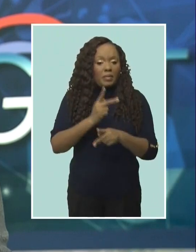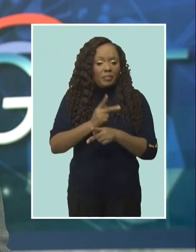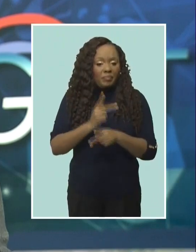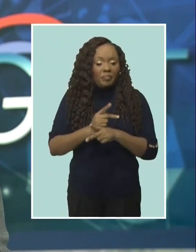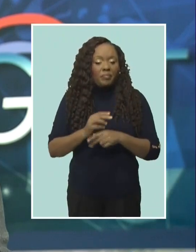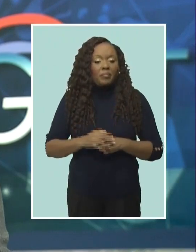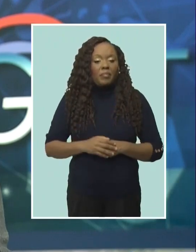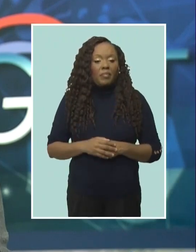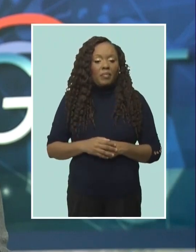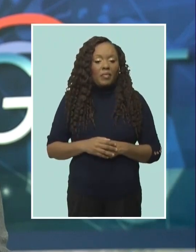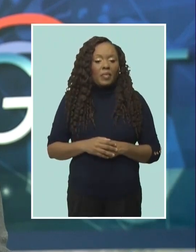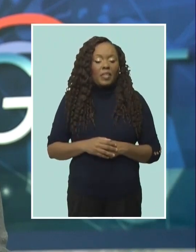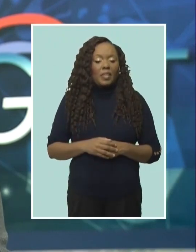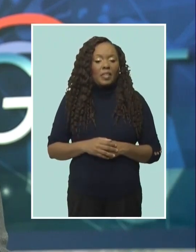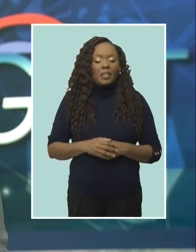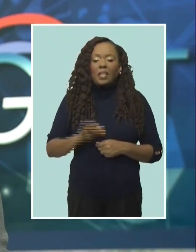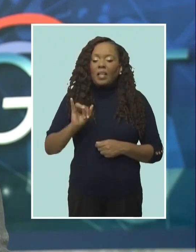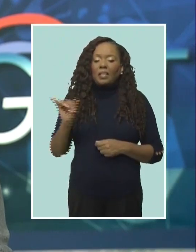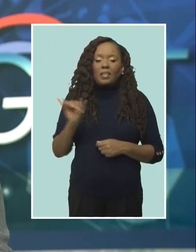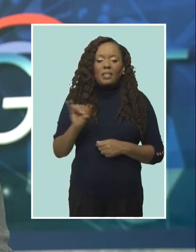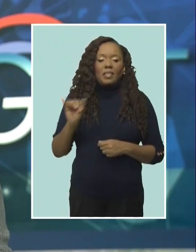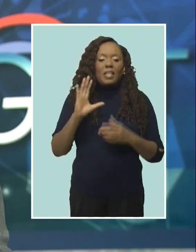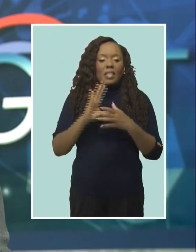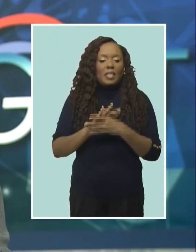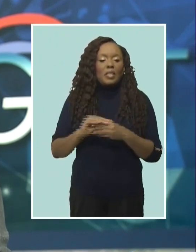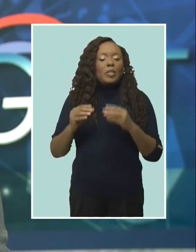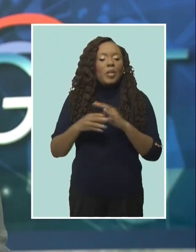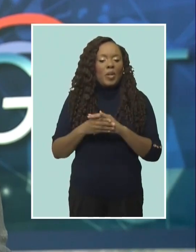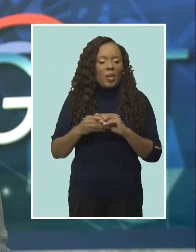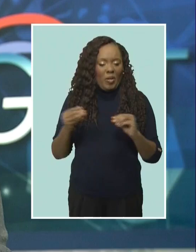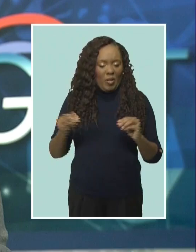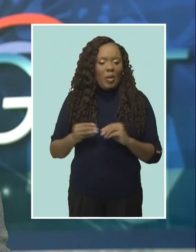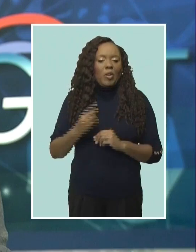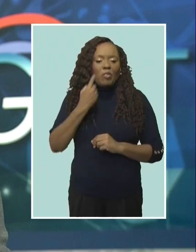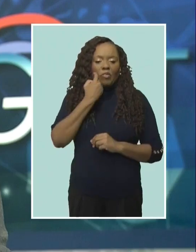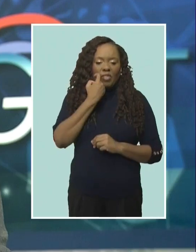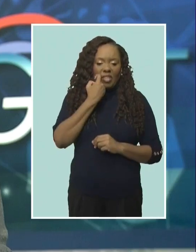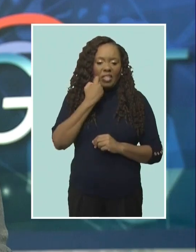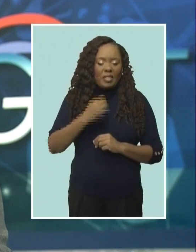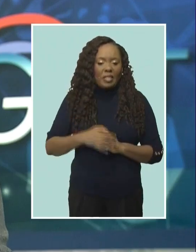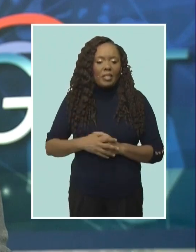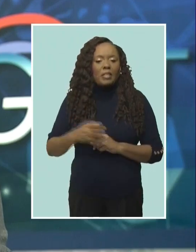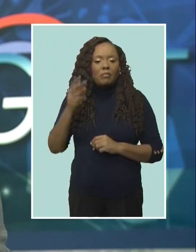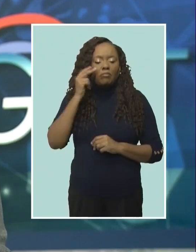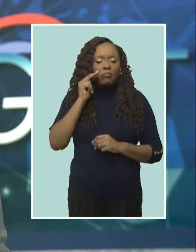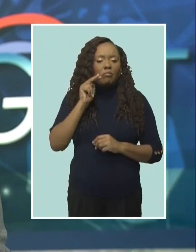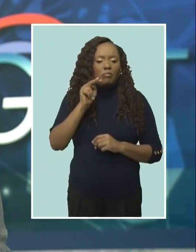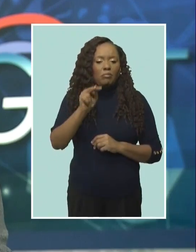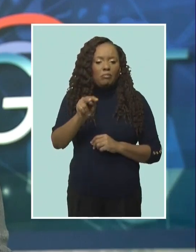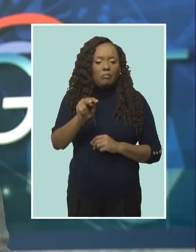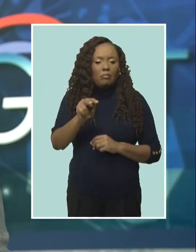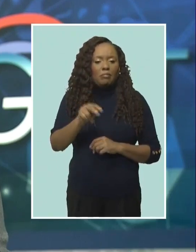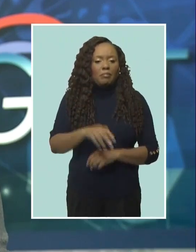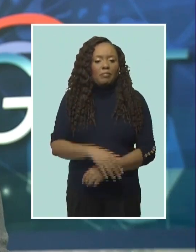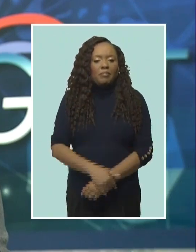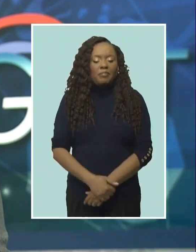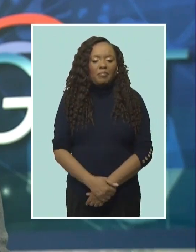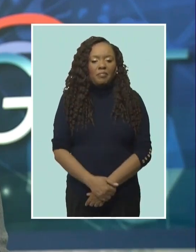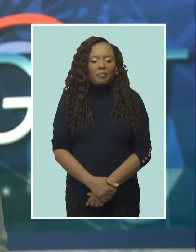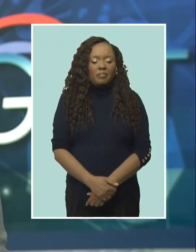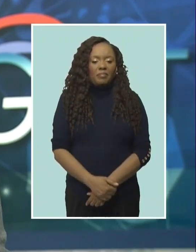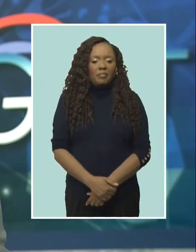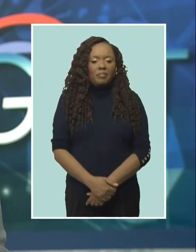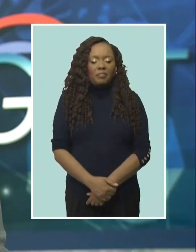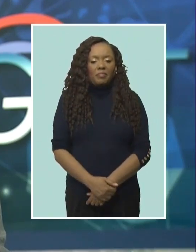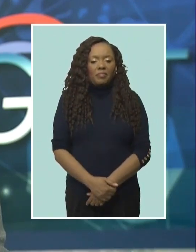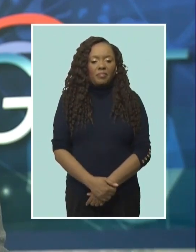coming following a young male student being hit, as we told you, by a vehicle while crossing the road on his way home. Anesta Henry again